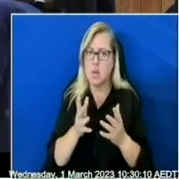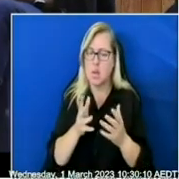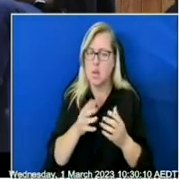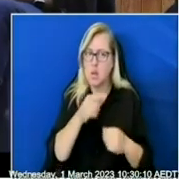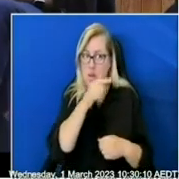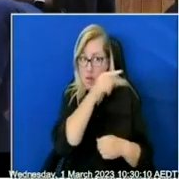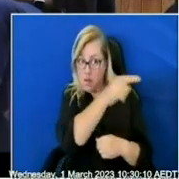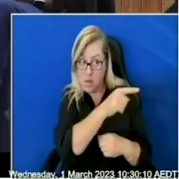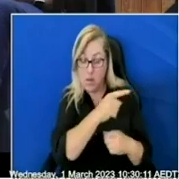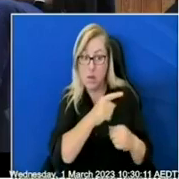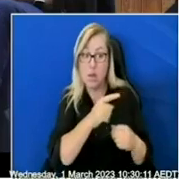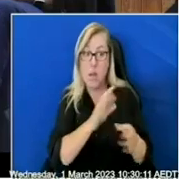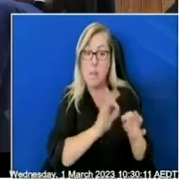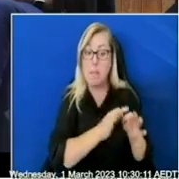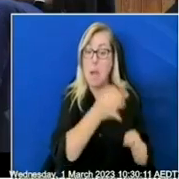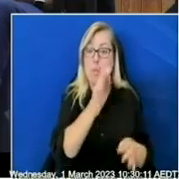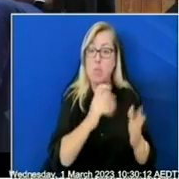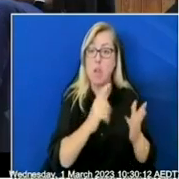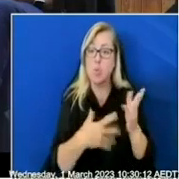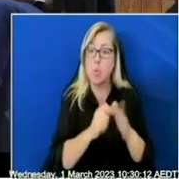but